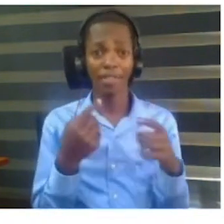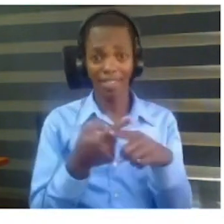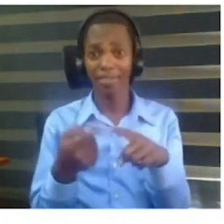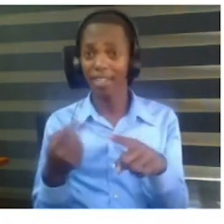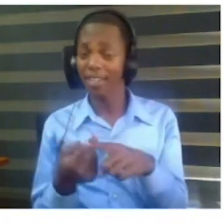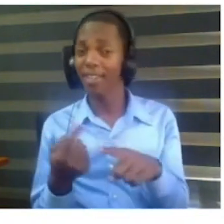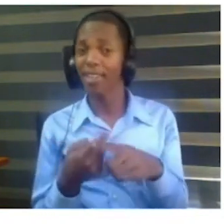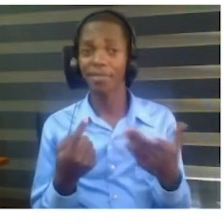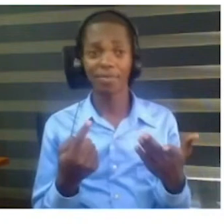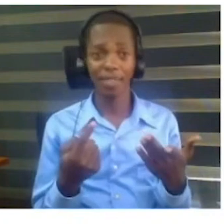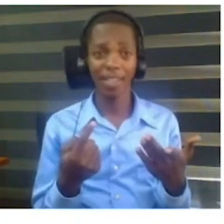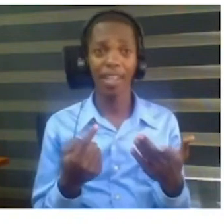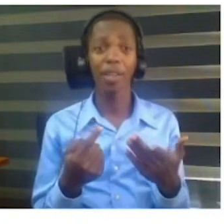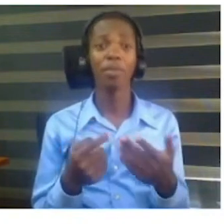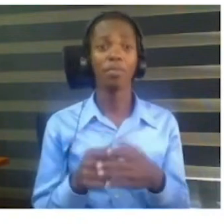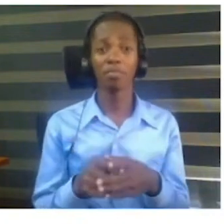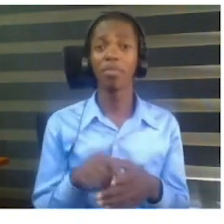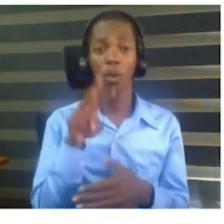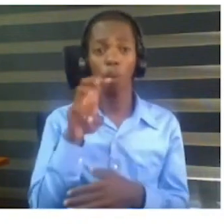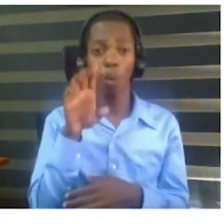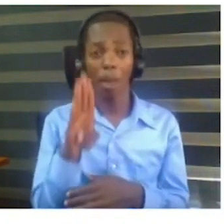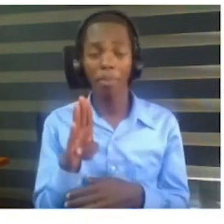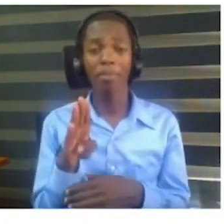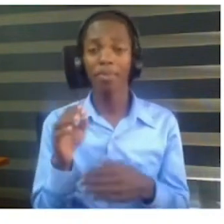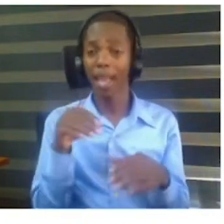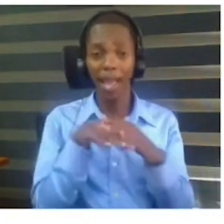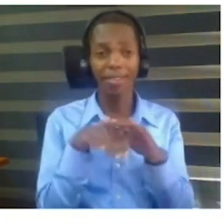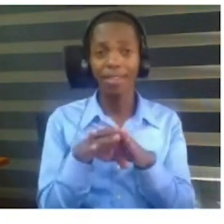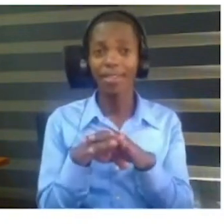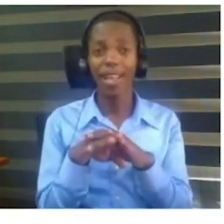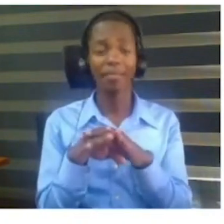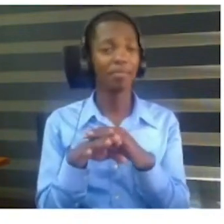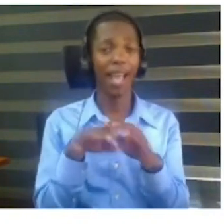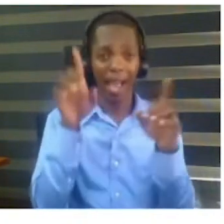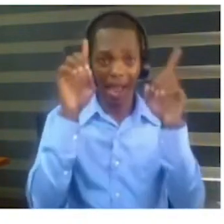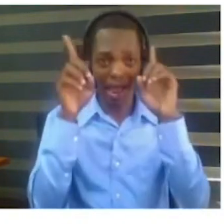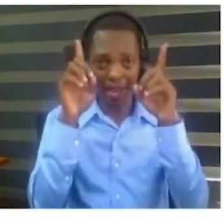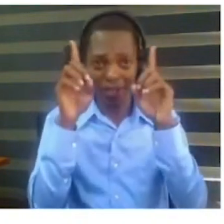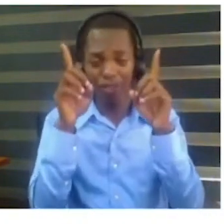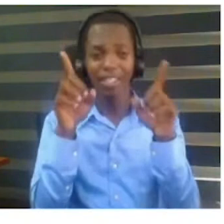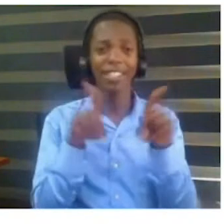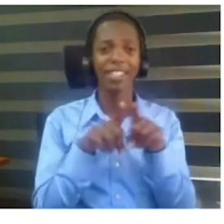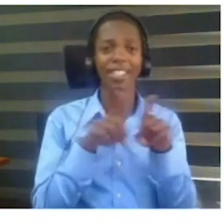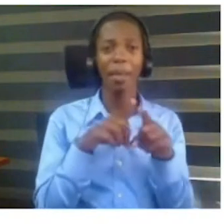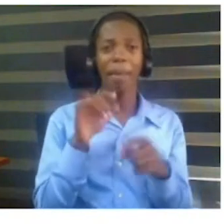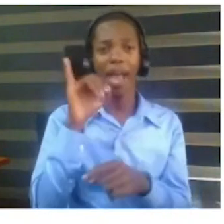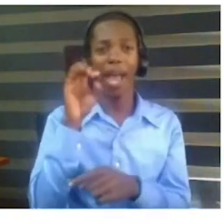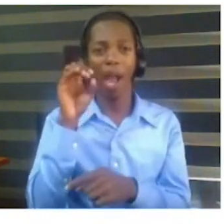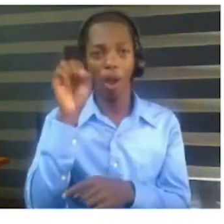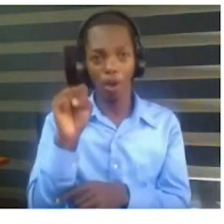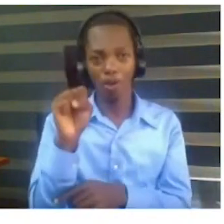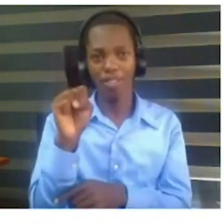Web Content Accessibility Guidelines, Android Accessibility Guidelines, and iOS Accessibility